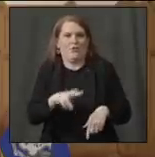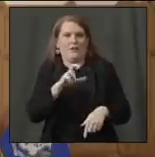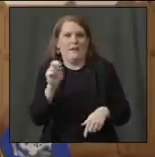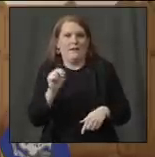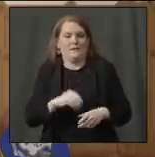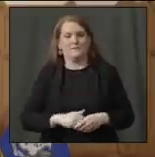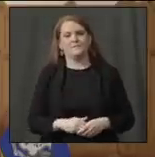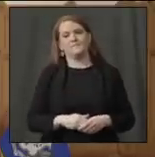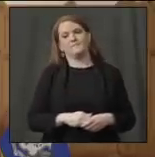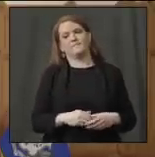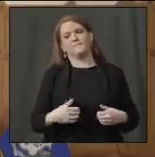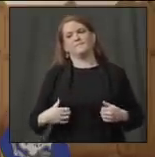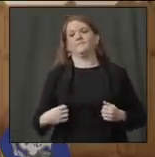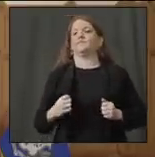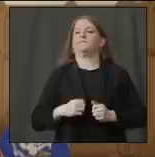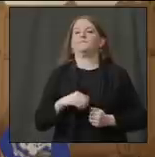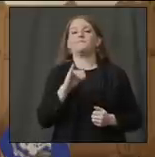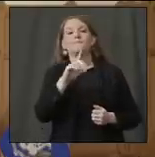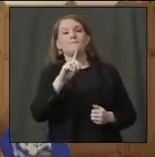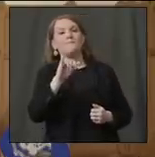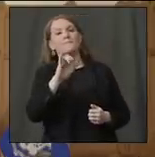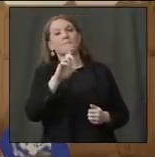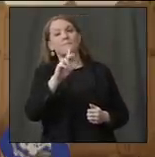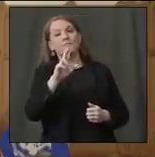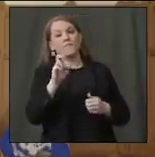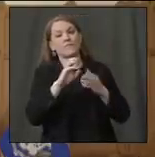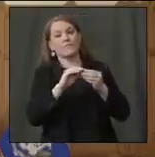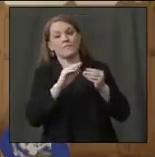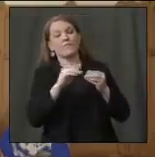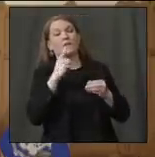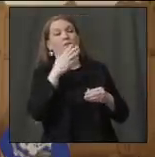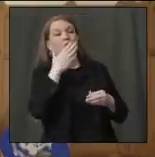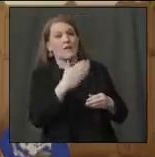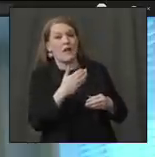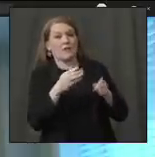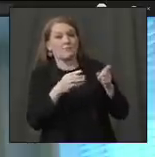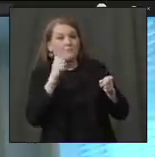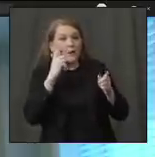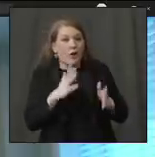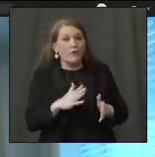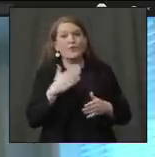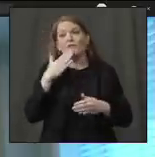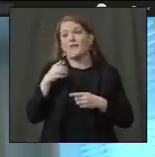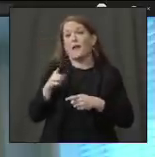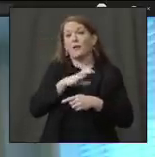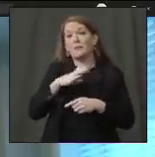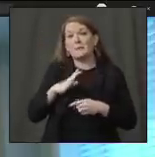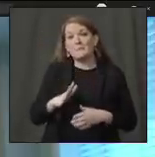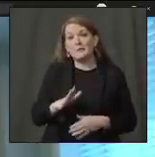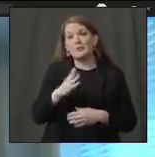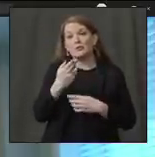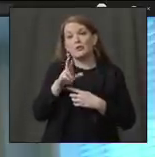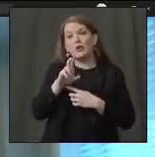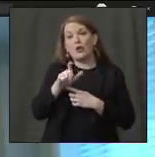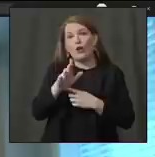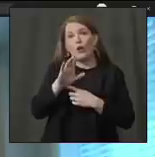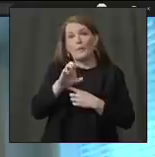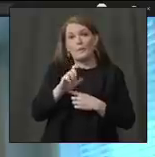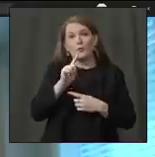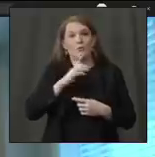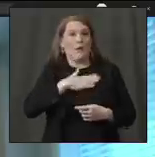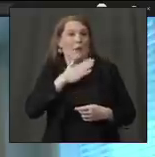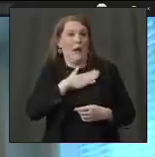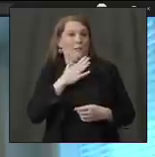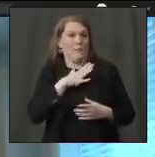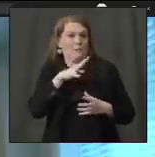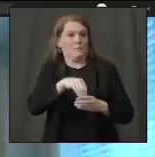Thank you. Thank you, Governor, and thank you, Commissioner Hurlburt. Happy to have the opportunity to speak to you this afternoon